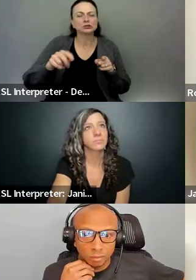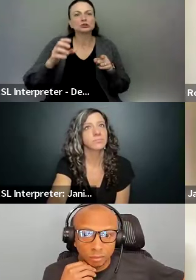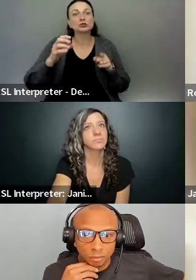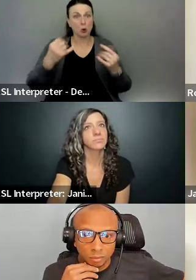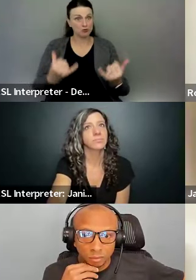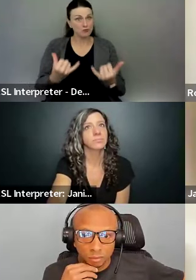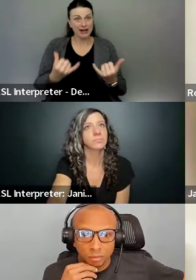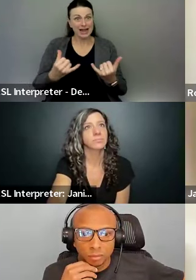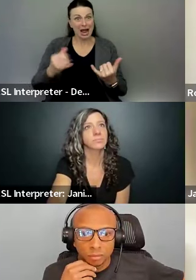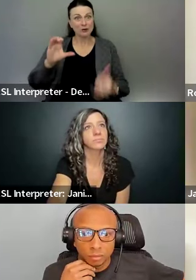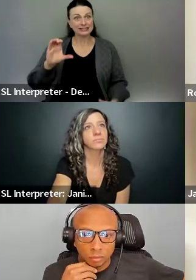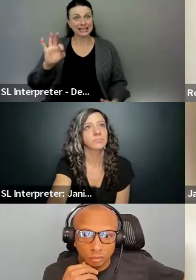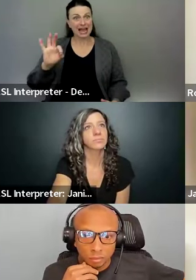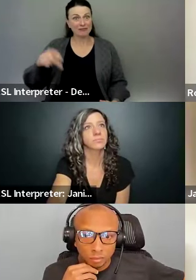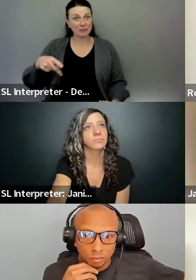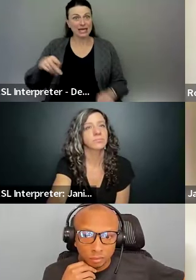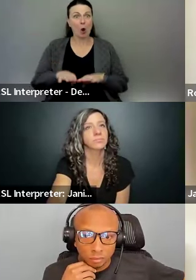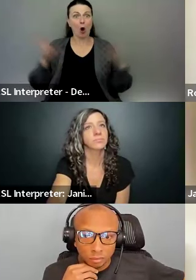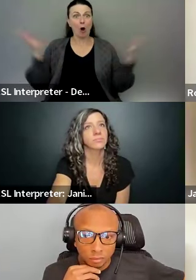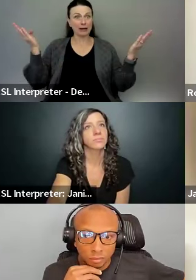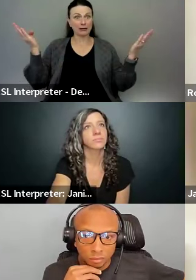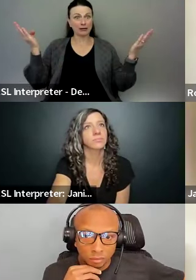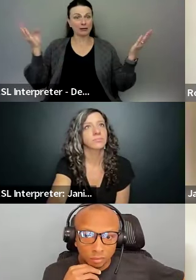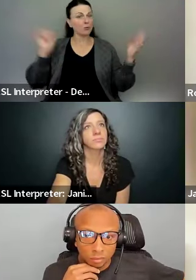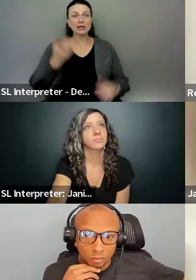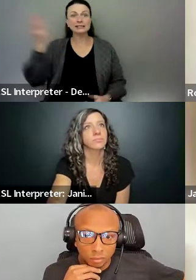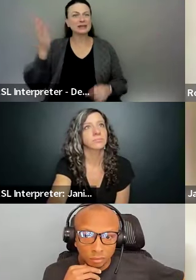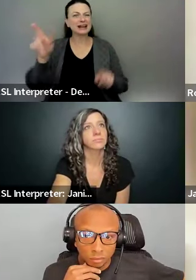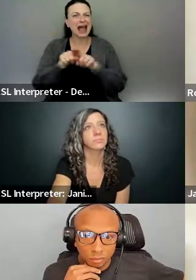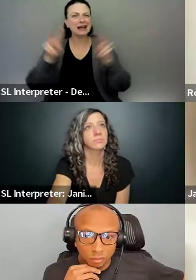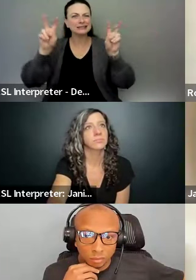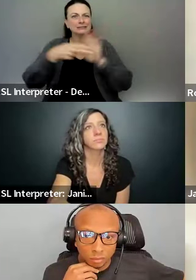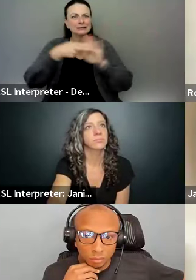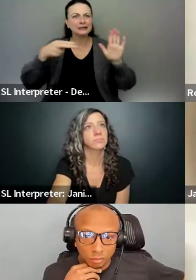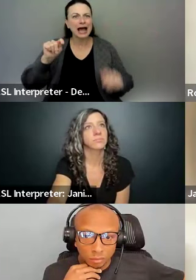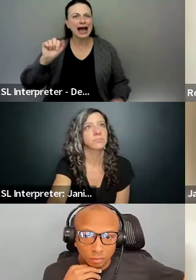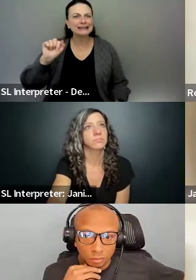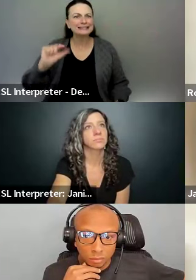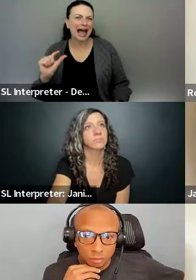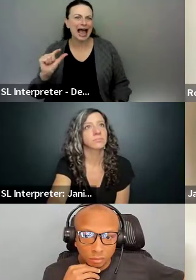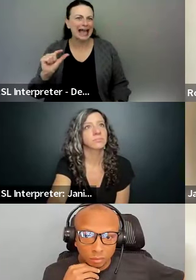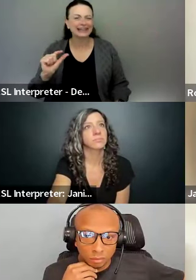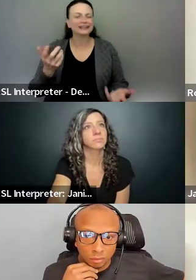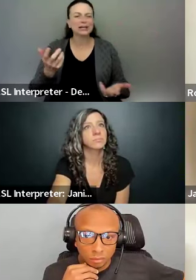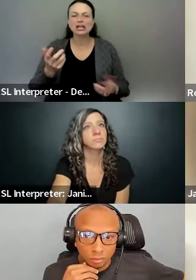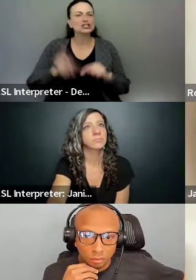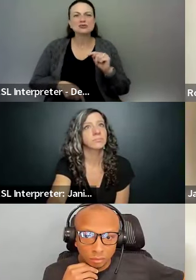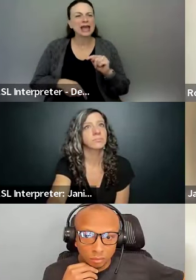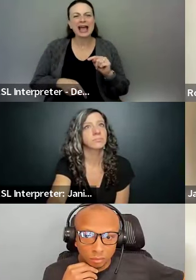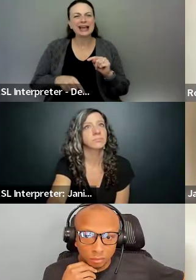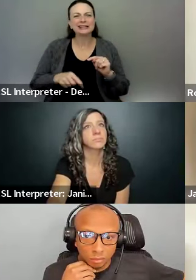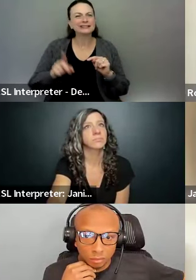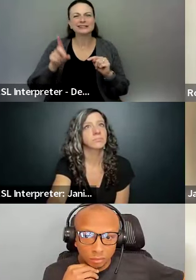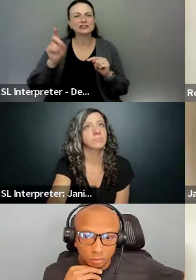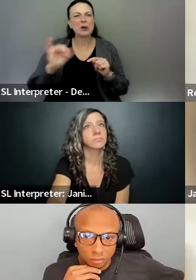right now the CFP is open. It's we can submit it as a tag, and I think we should, but it's only 1. You cannot do like, let's